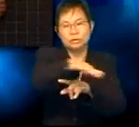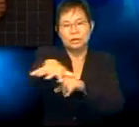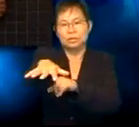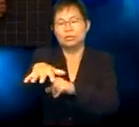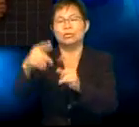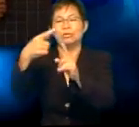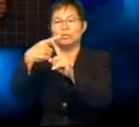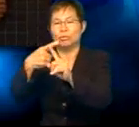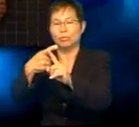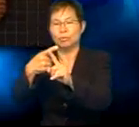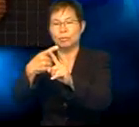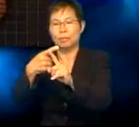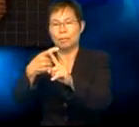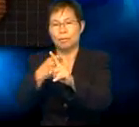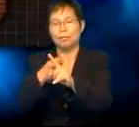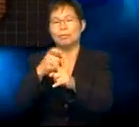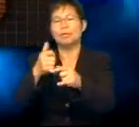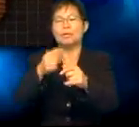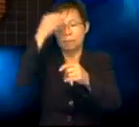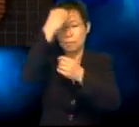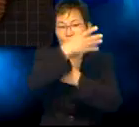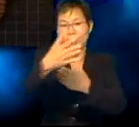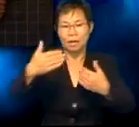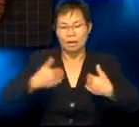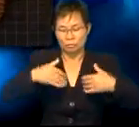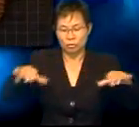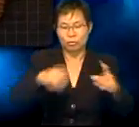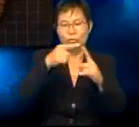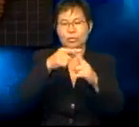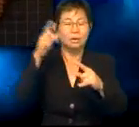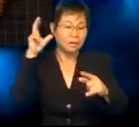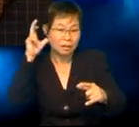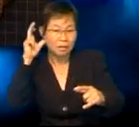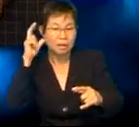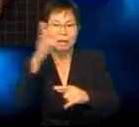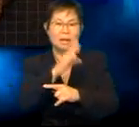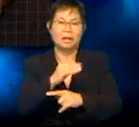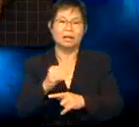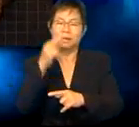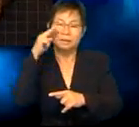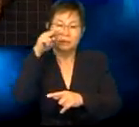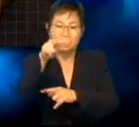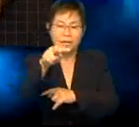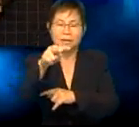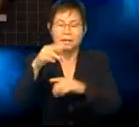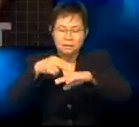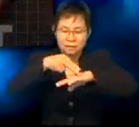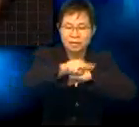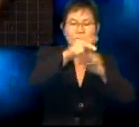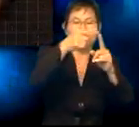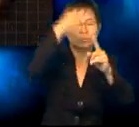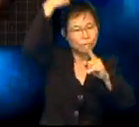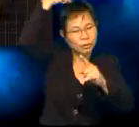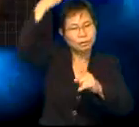brain. It is also the place from which messages that have to do with hearing and sight are sent to the brain.